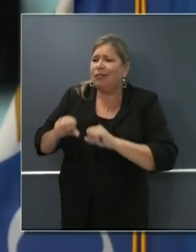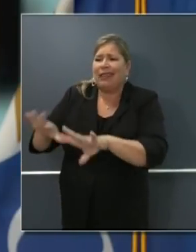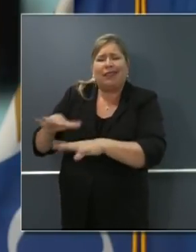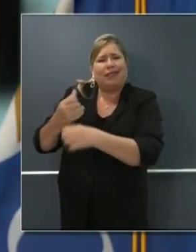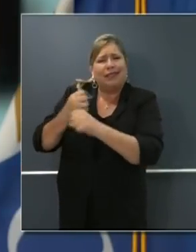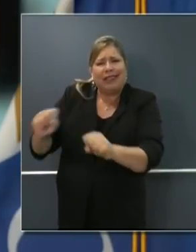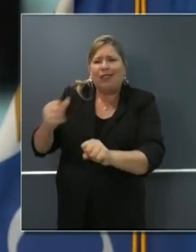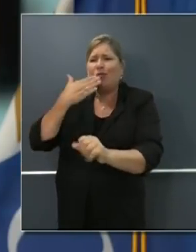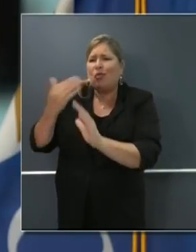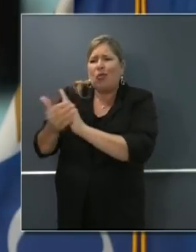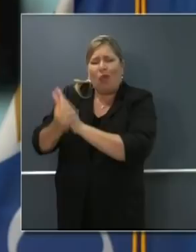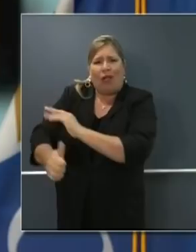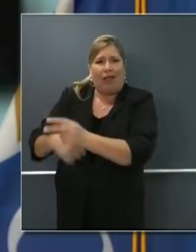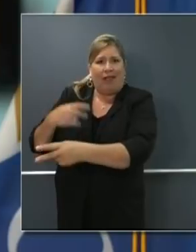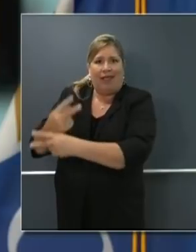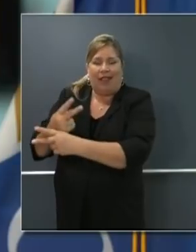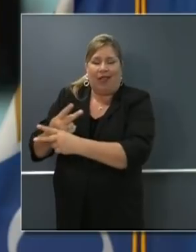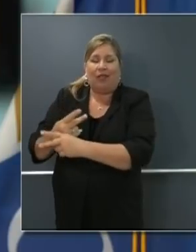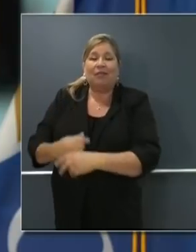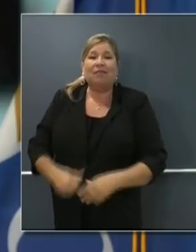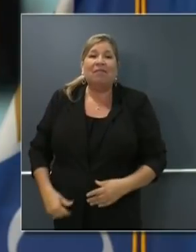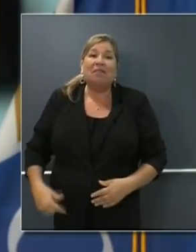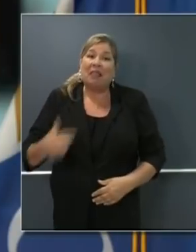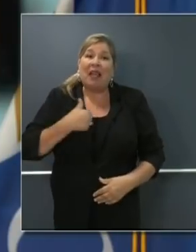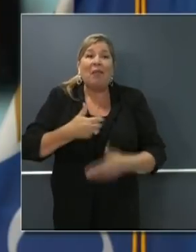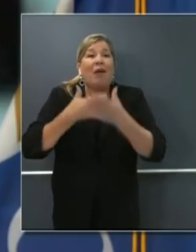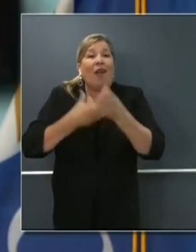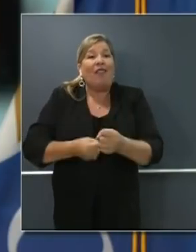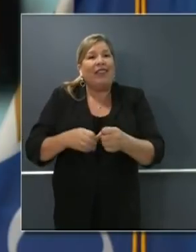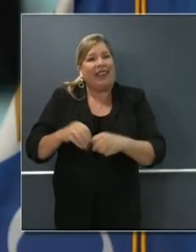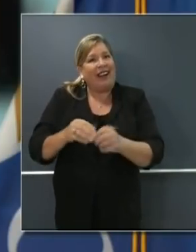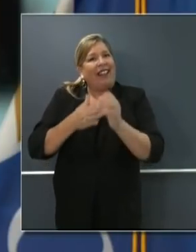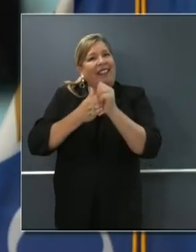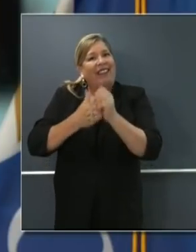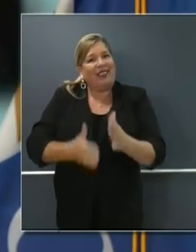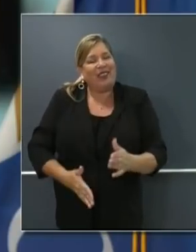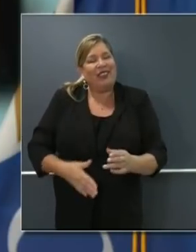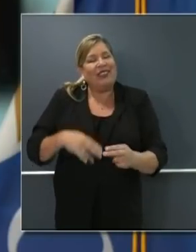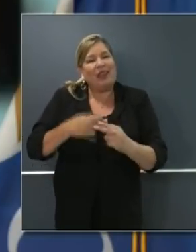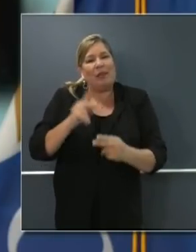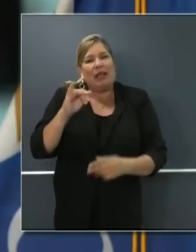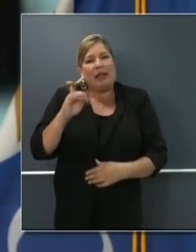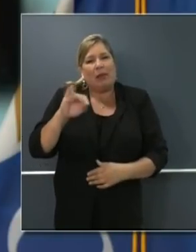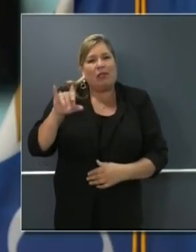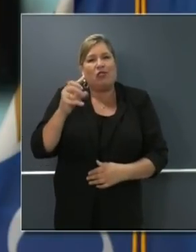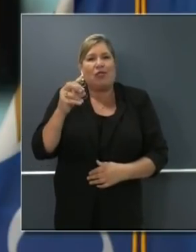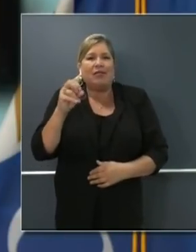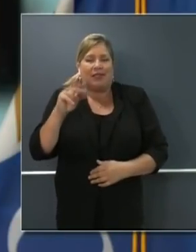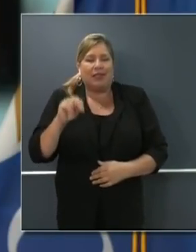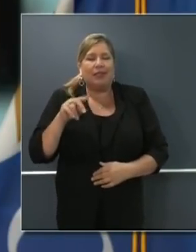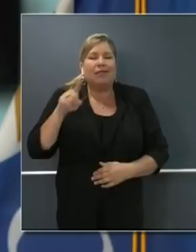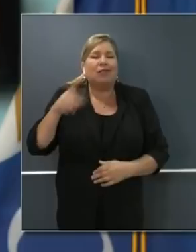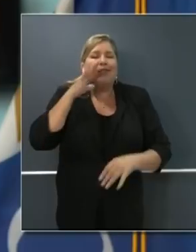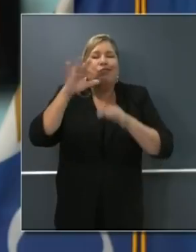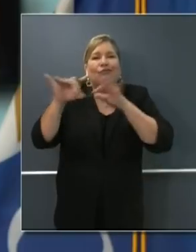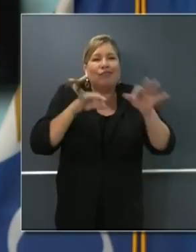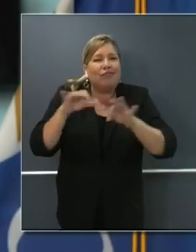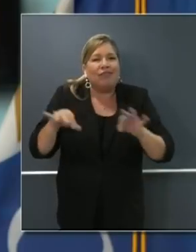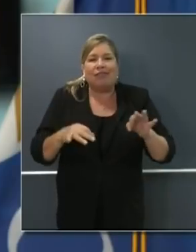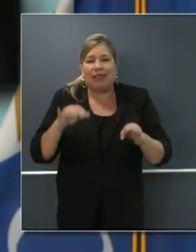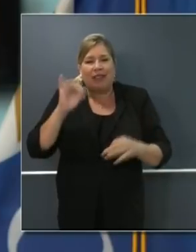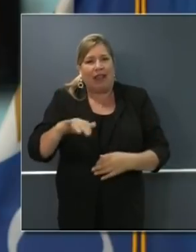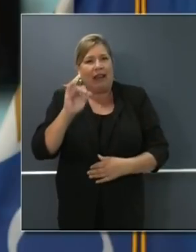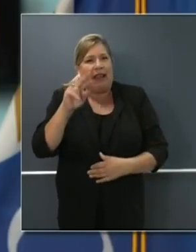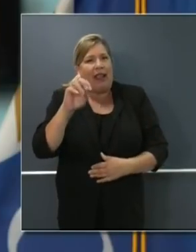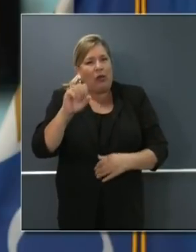in the quality of the leadership of Kim Johnson, who is here to go through this CARES site with you, the head of the Department